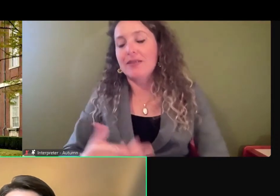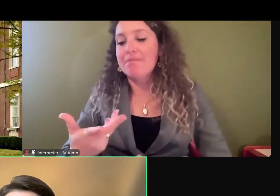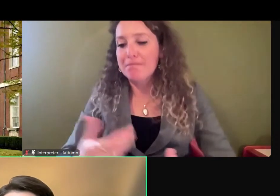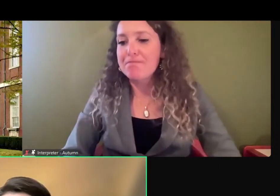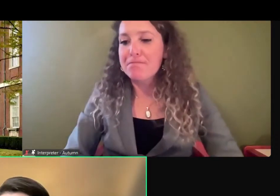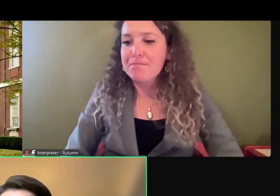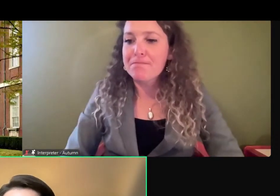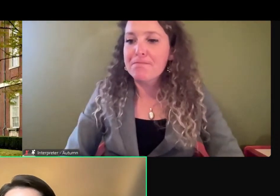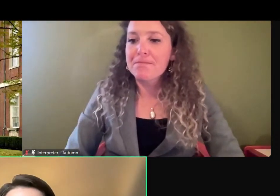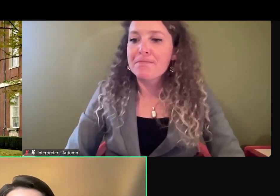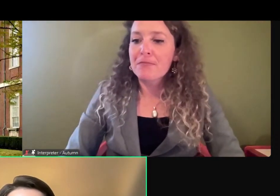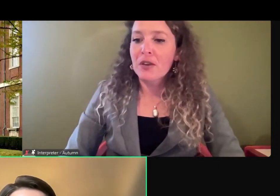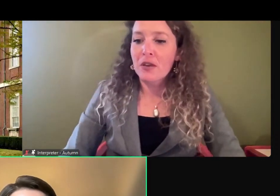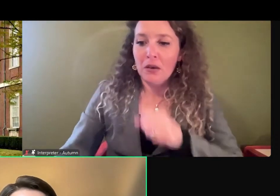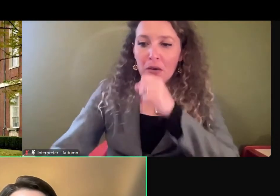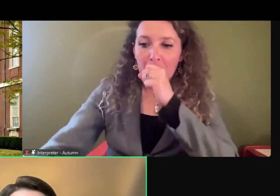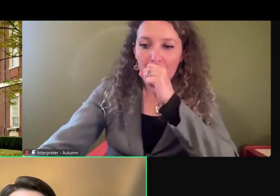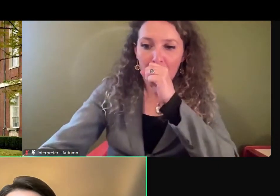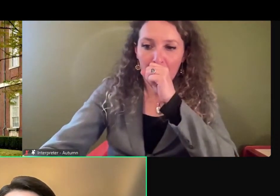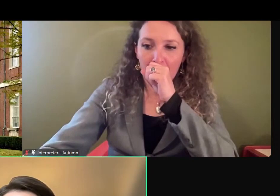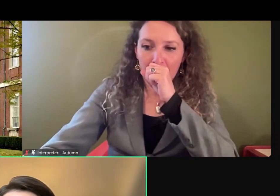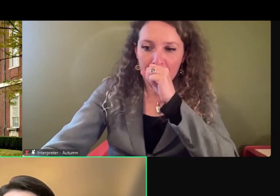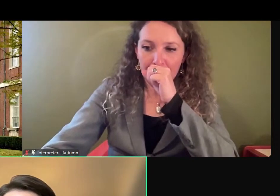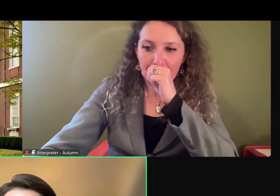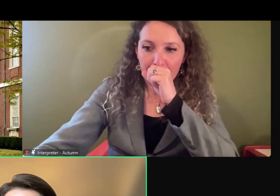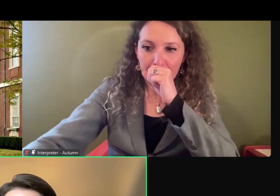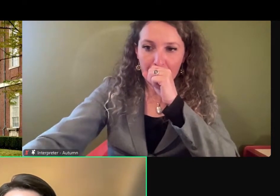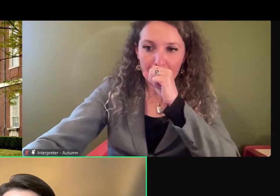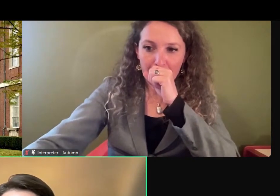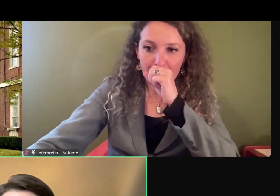Thank you. Sorry. Thank you so much.